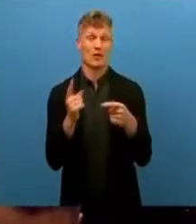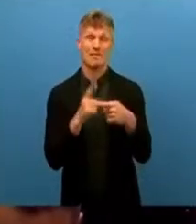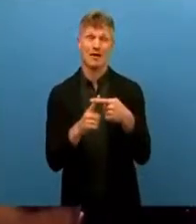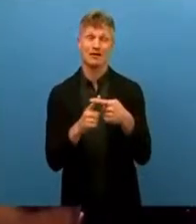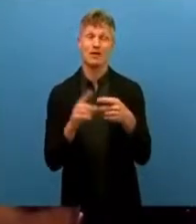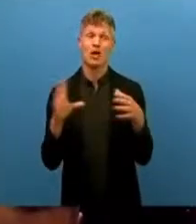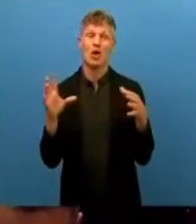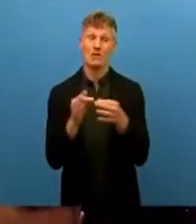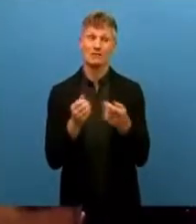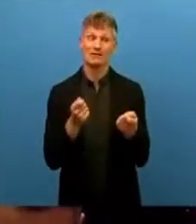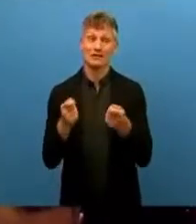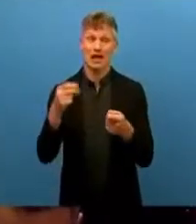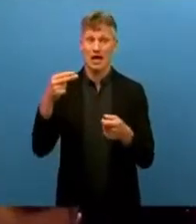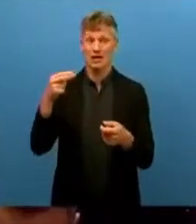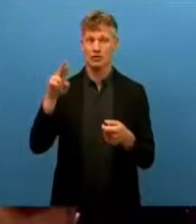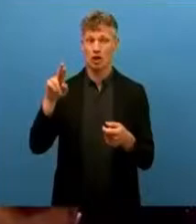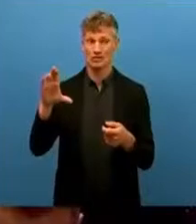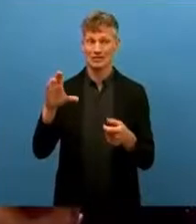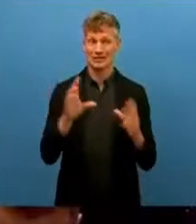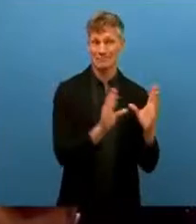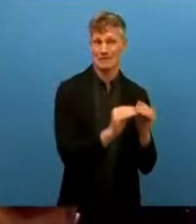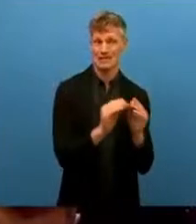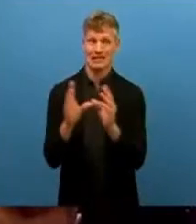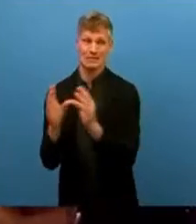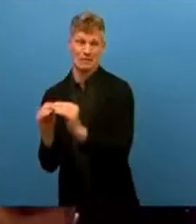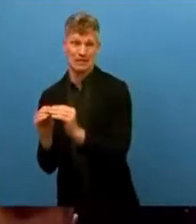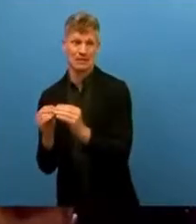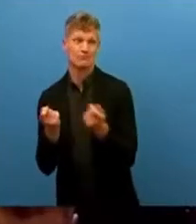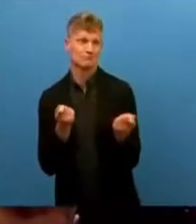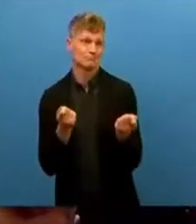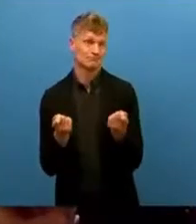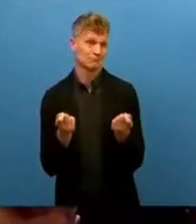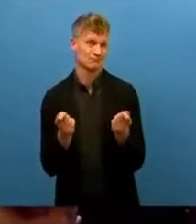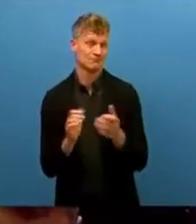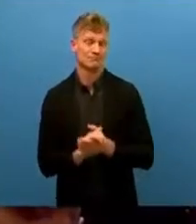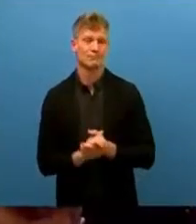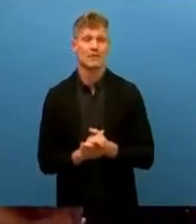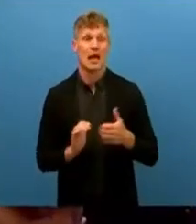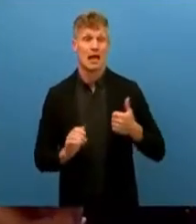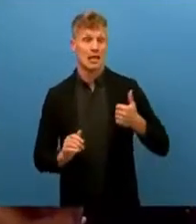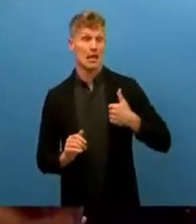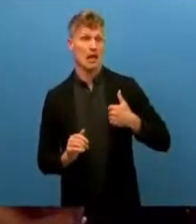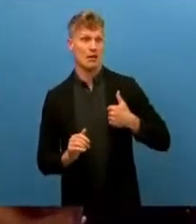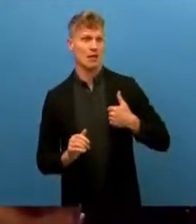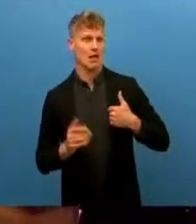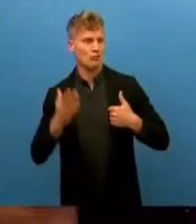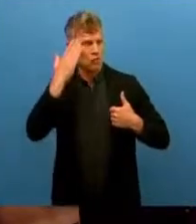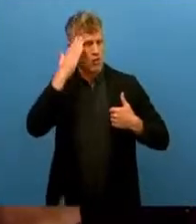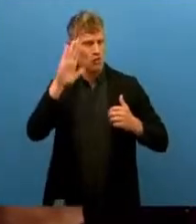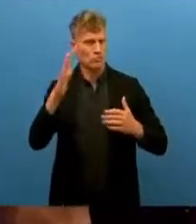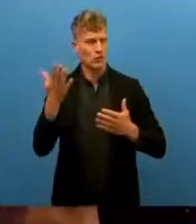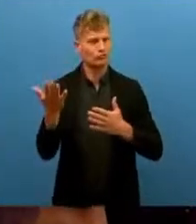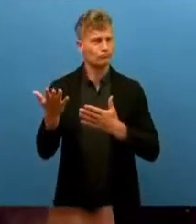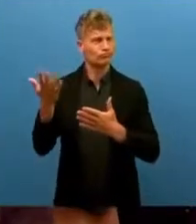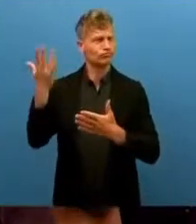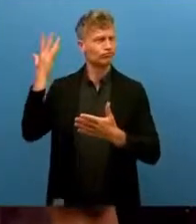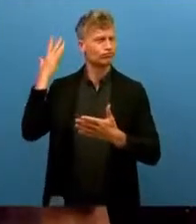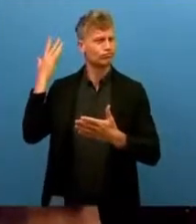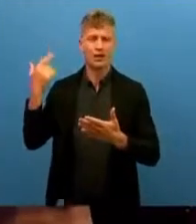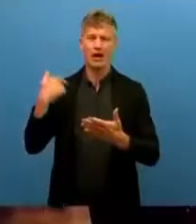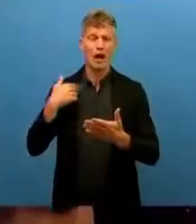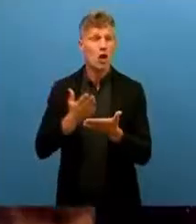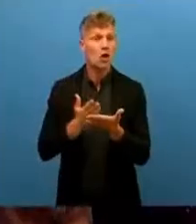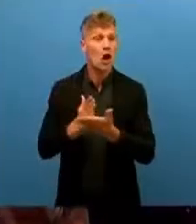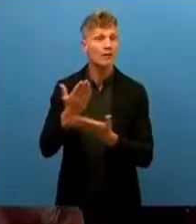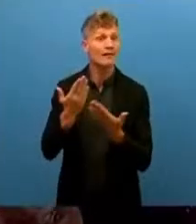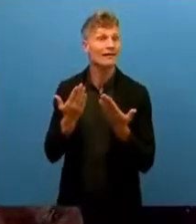intersessional meetings. Canada acknowledges that it has historically denied rights to First Nations, Inuit,